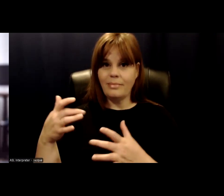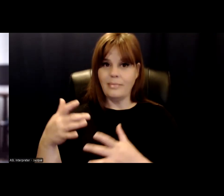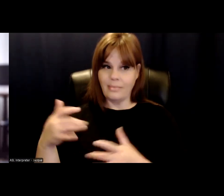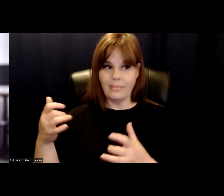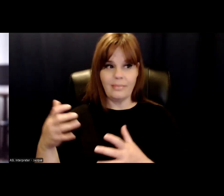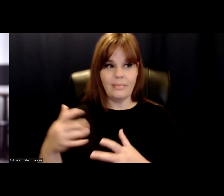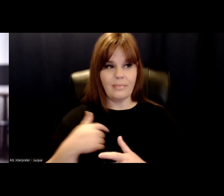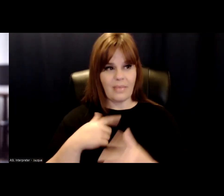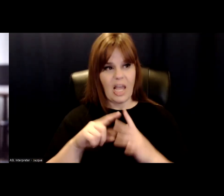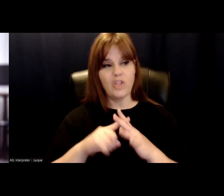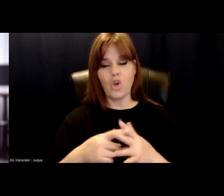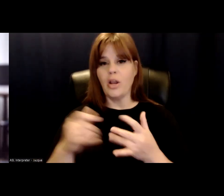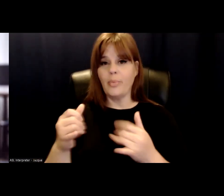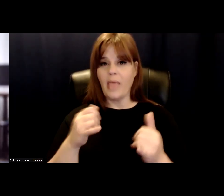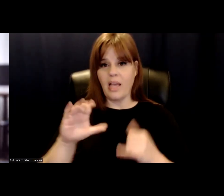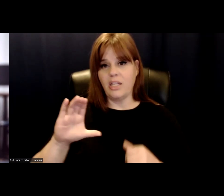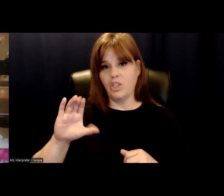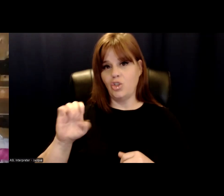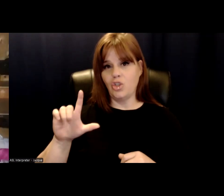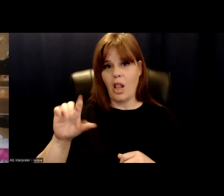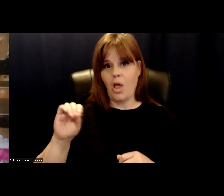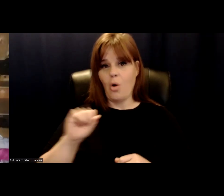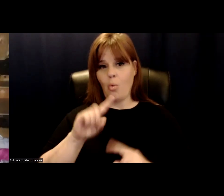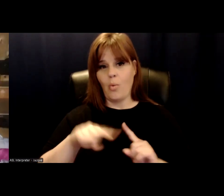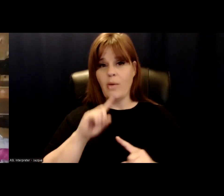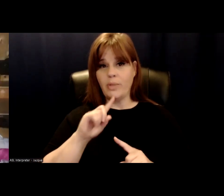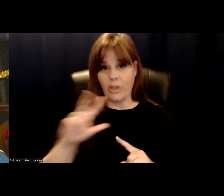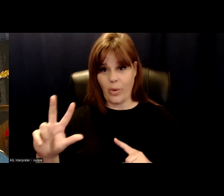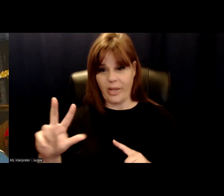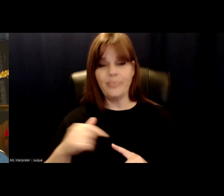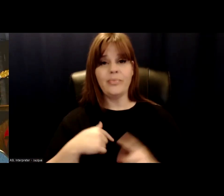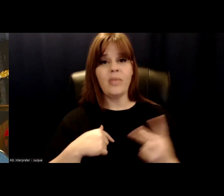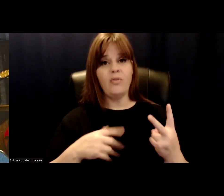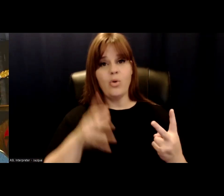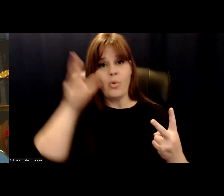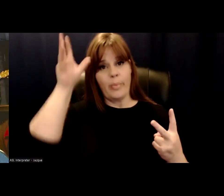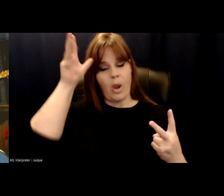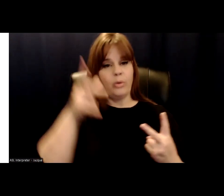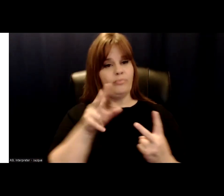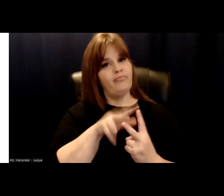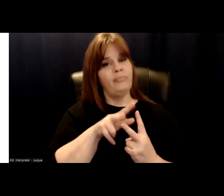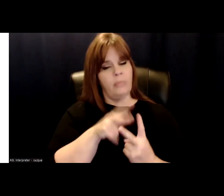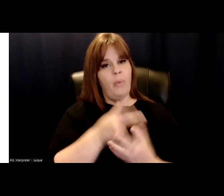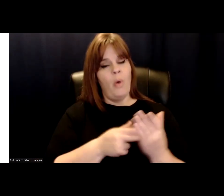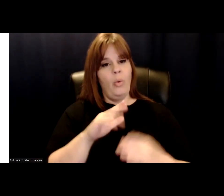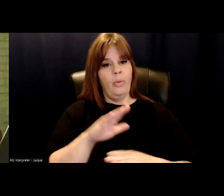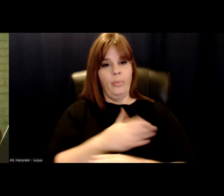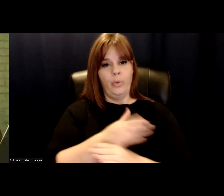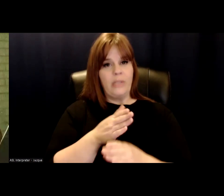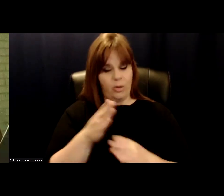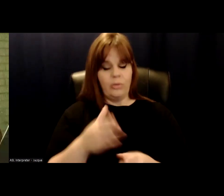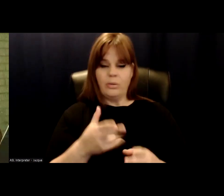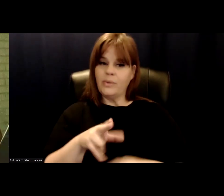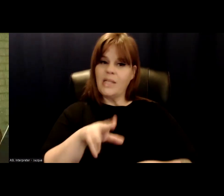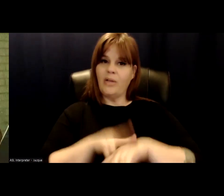I started playing the cello when I was 3 years old. I have two parents who are both musicians, so it was very natural.